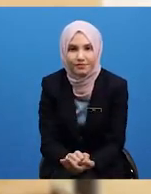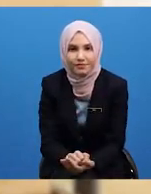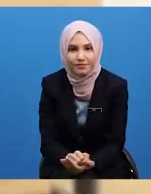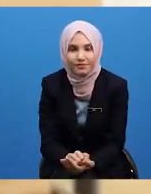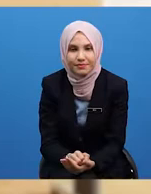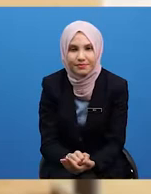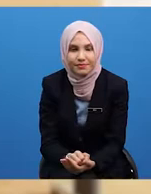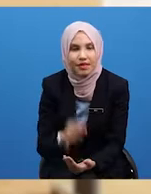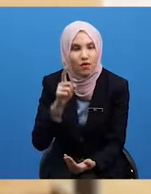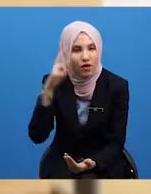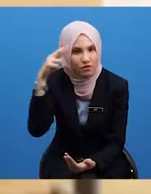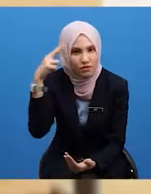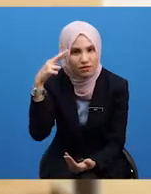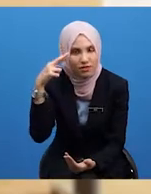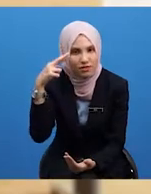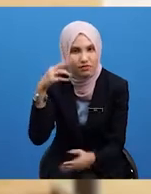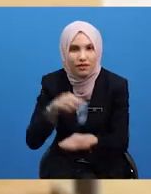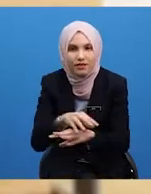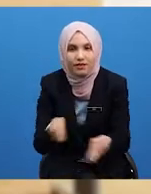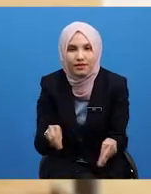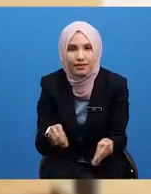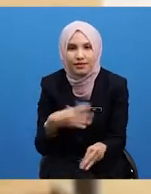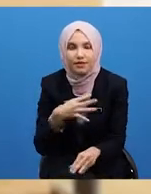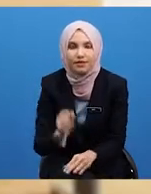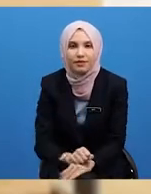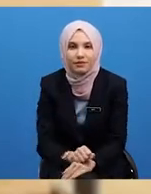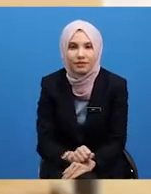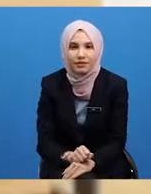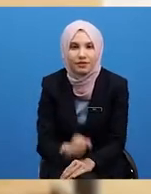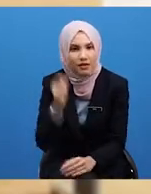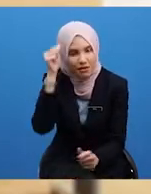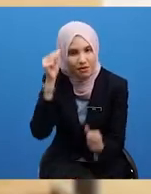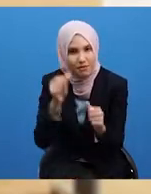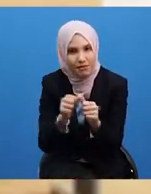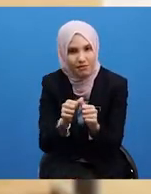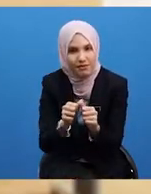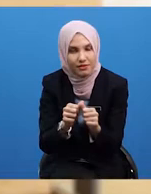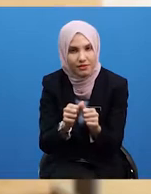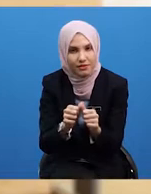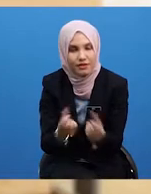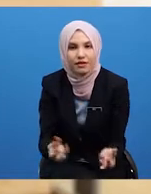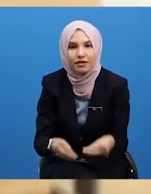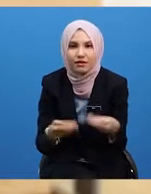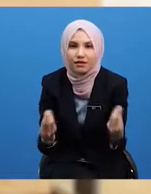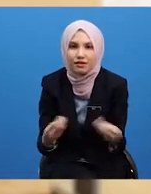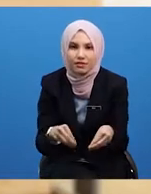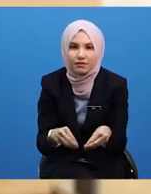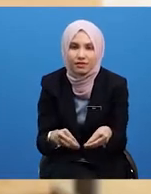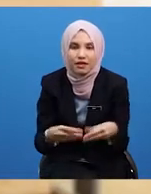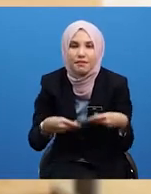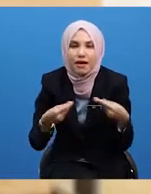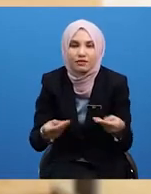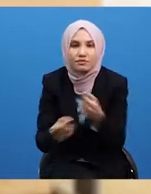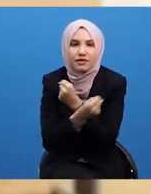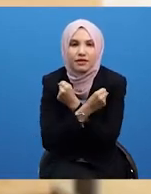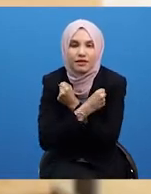We have one reason for disliking Pa. We remember the event in which Pa did not express his